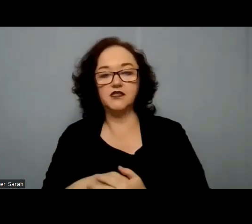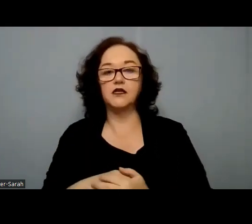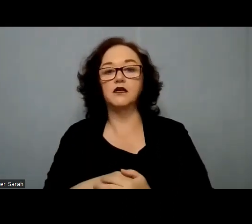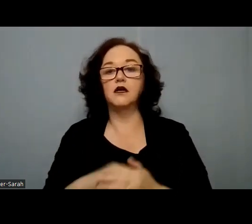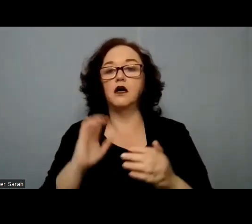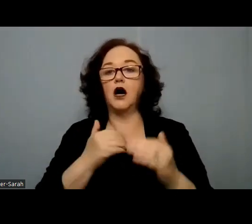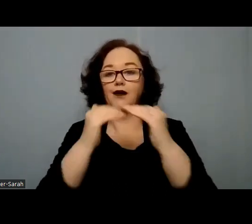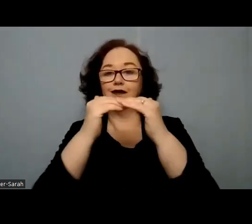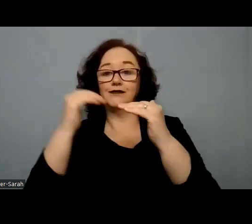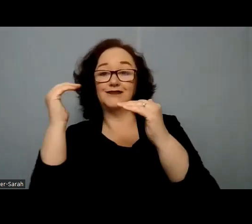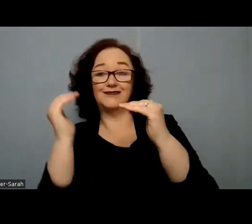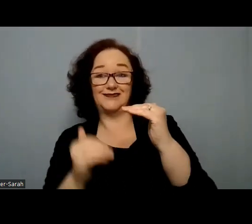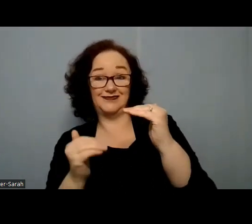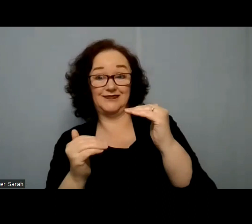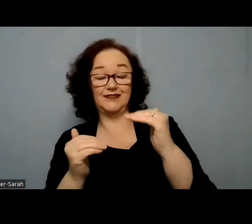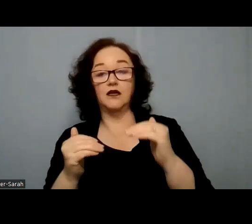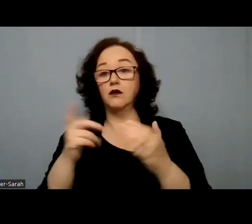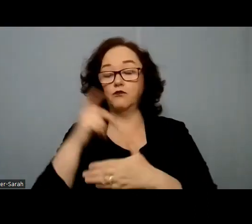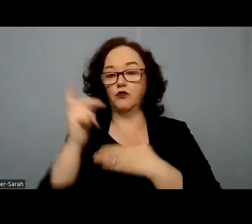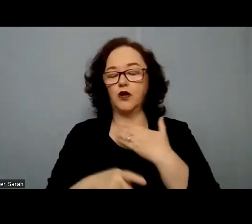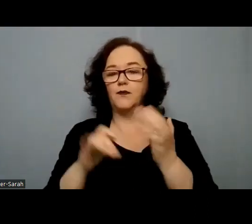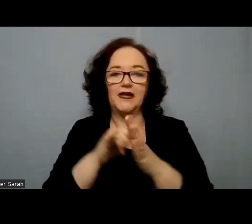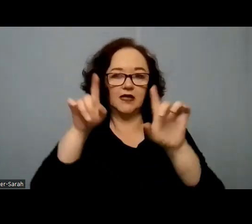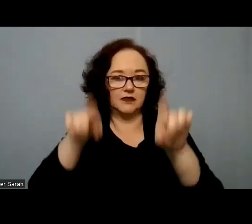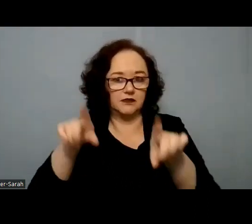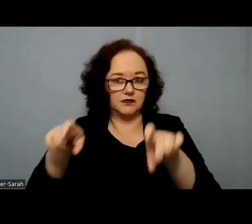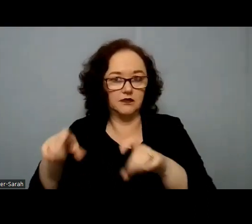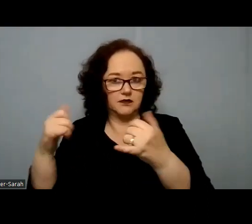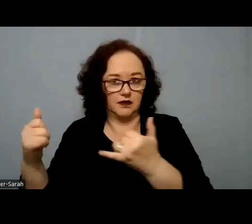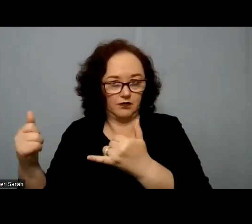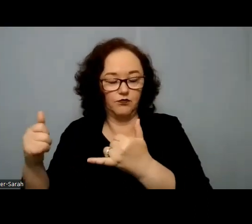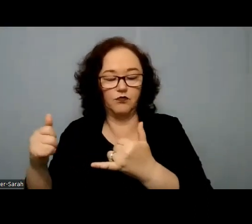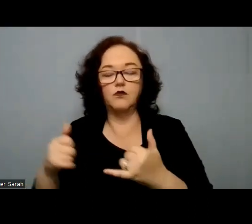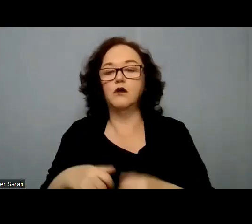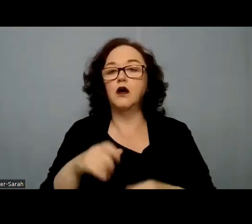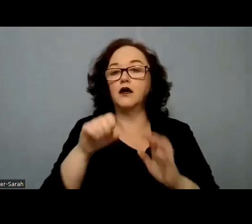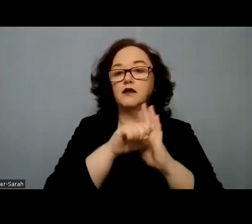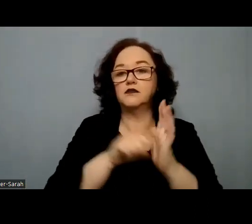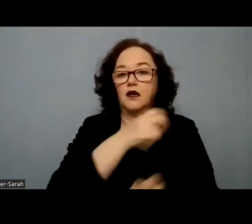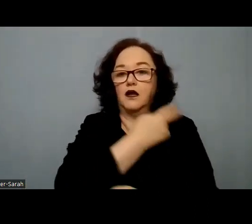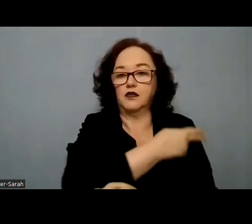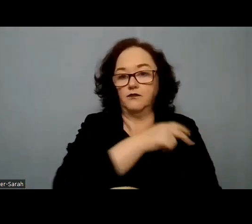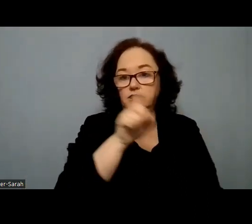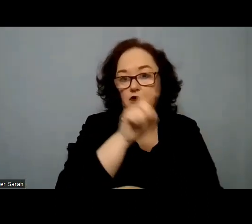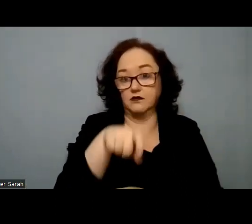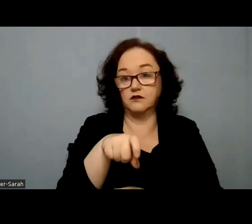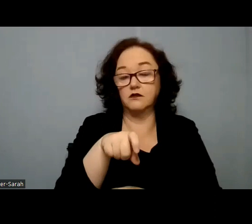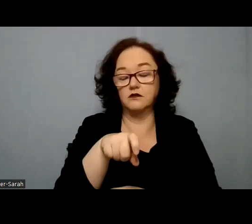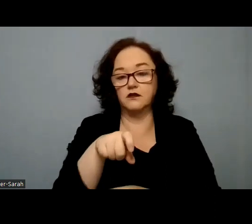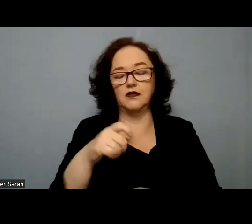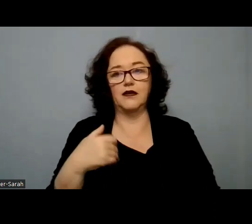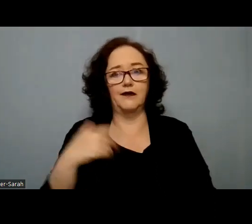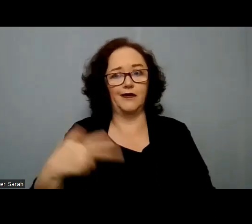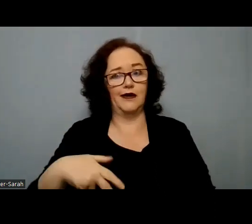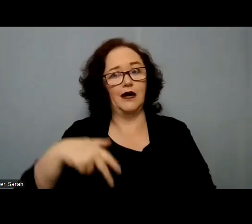are a pilot in the state of Texas. The state hospitals in Texas have had a very high increase